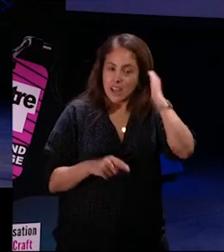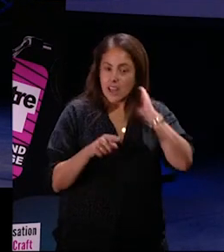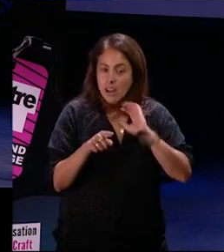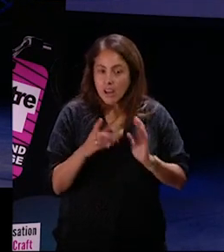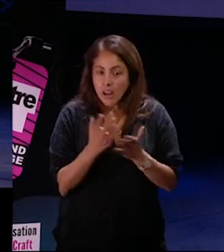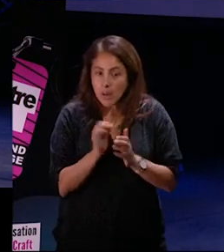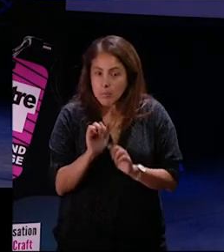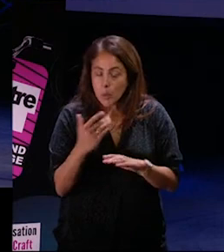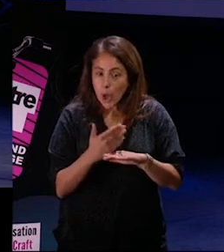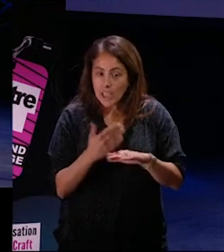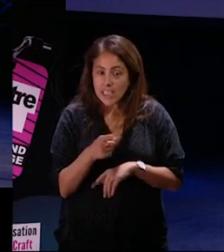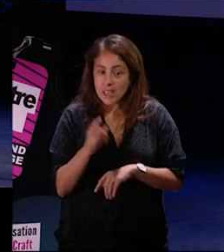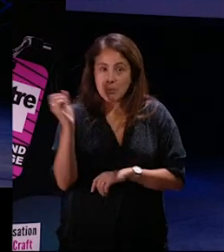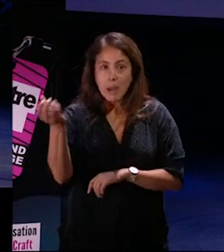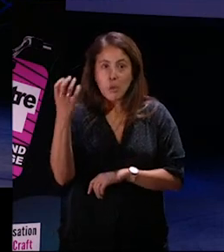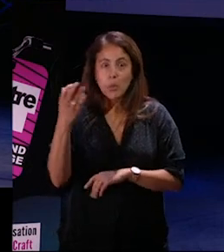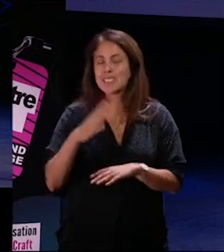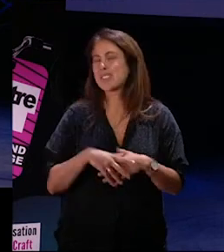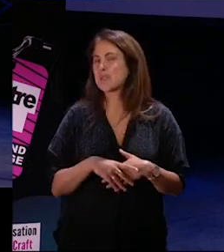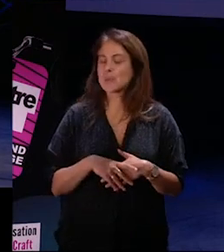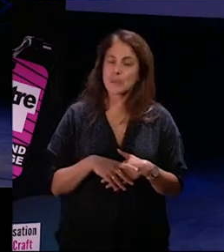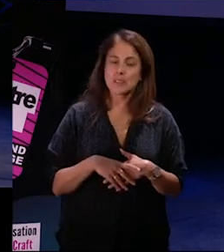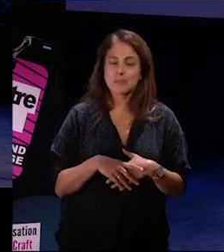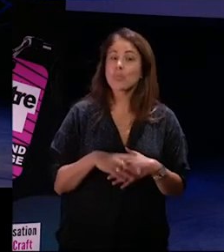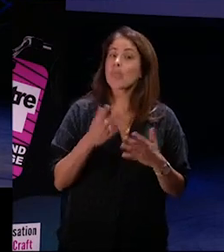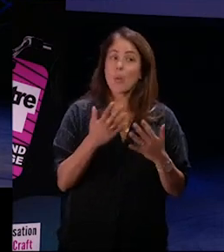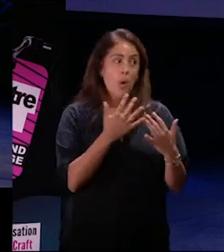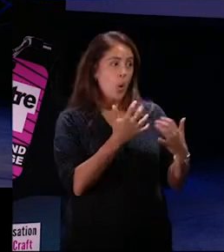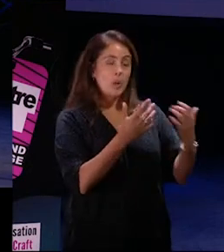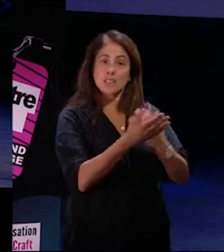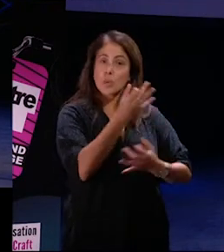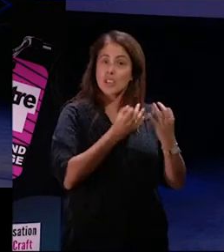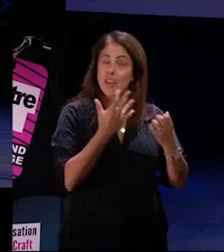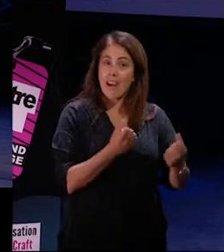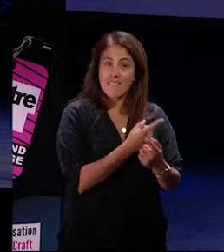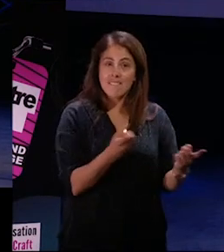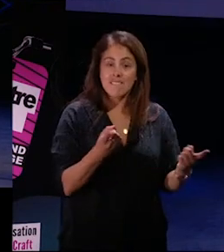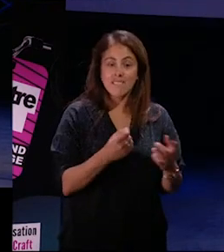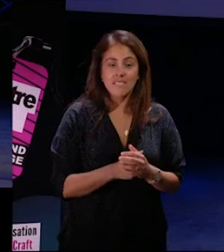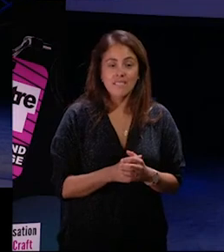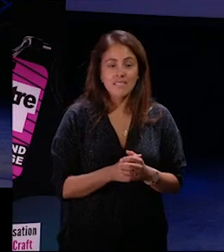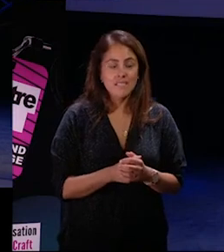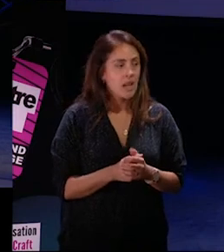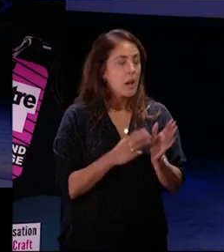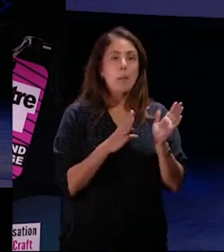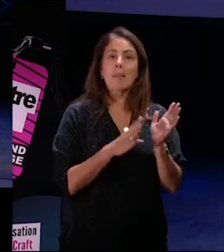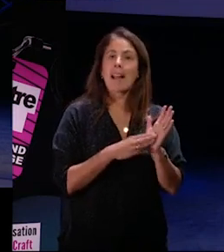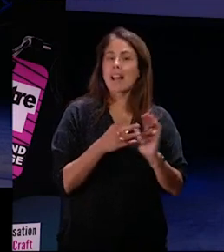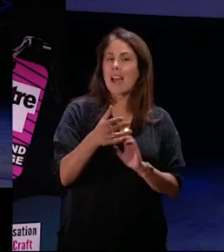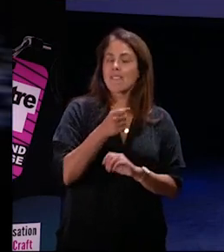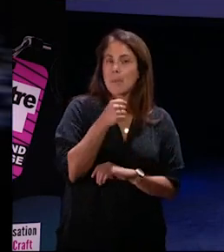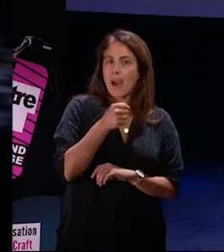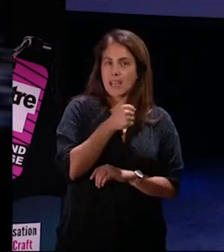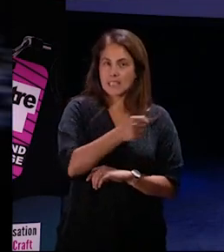Do you want to do yours? No. So right now we can have some audience questions. If anyone has any questions, Michaela will be here with the